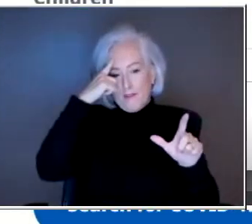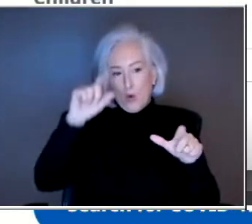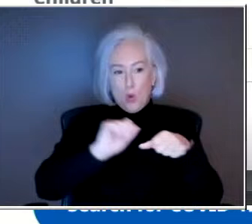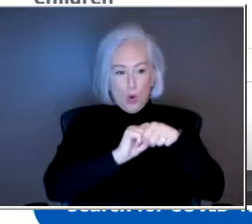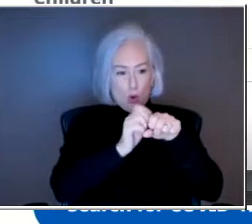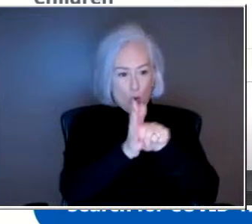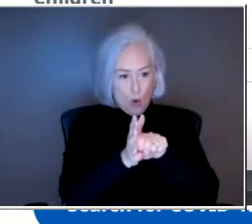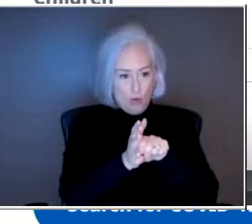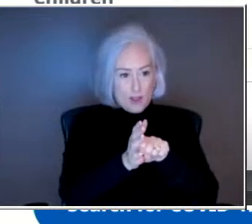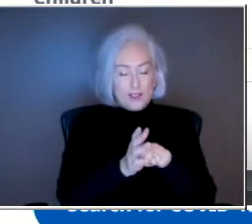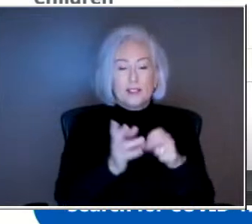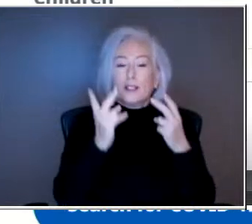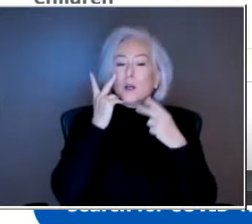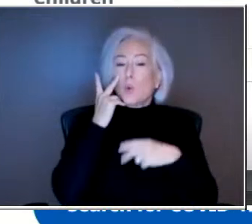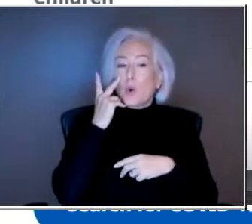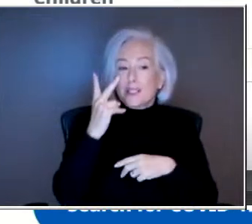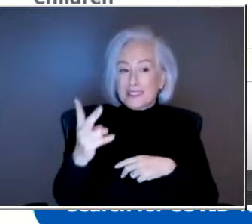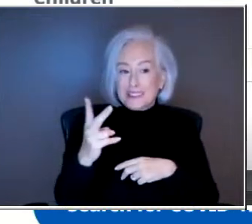a pediatric